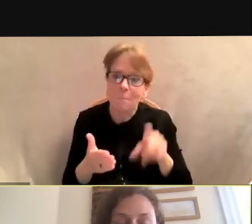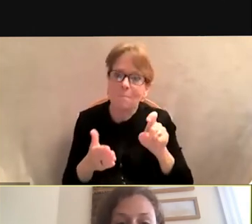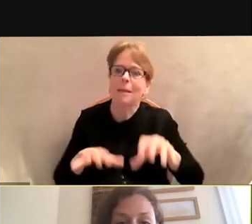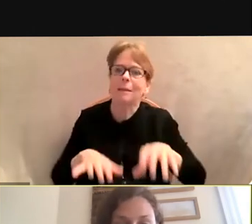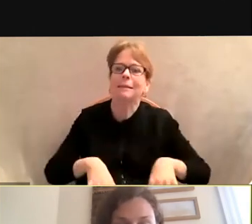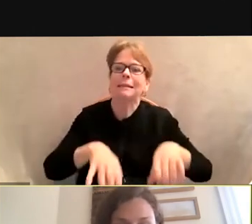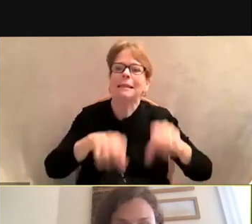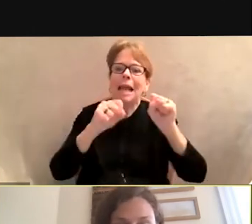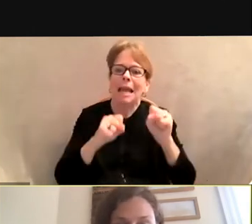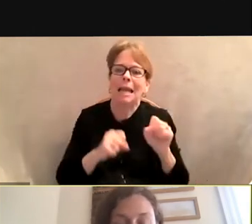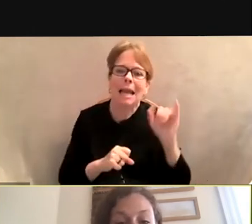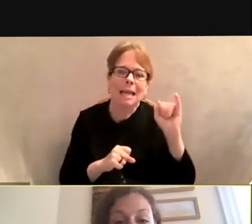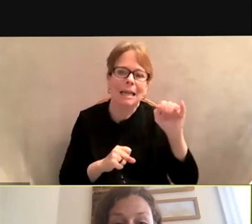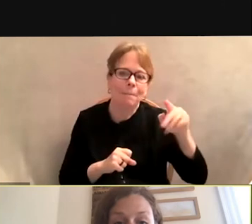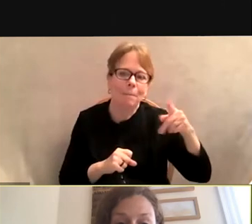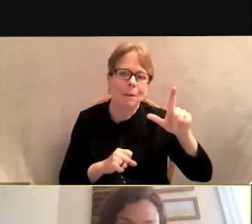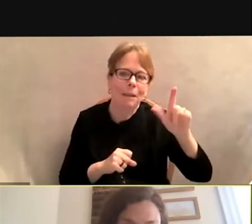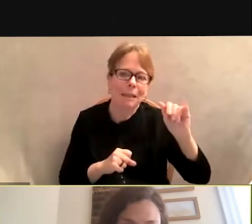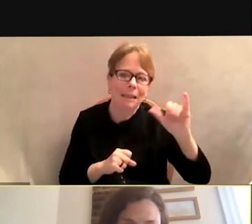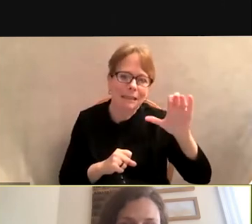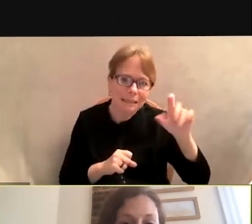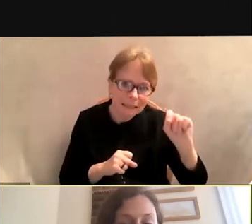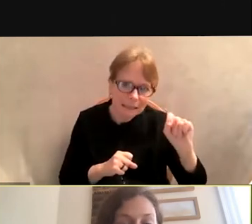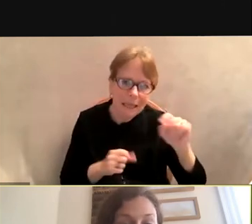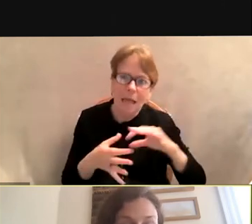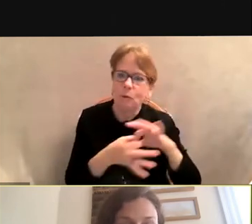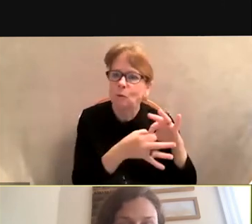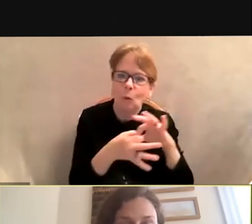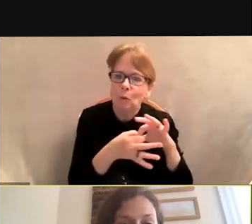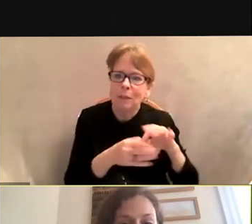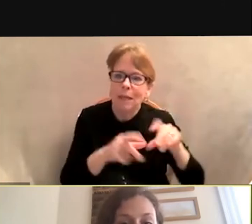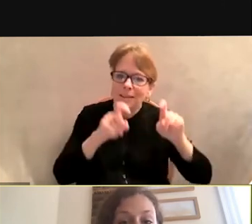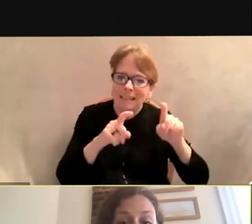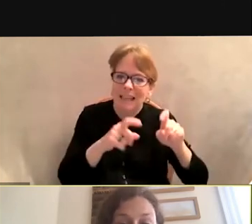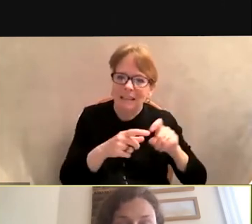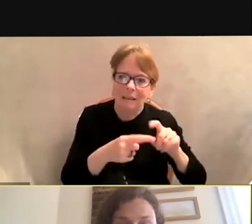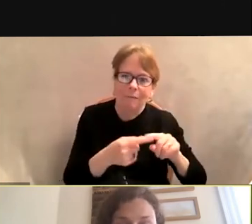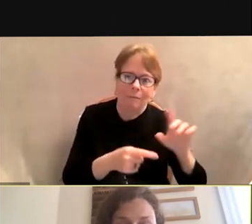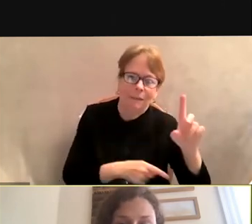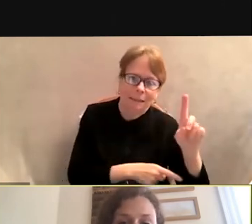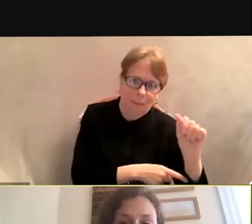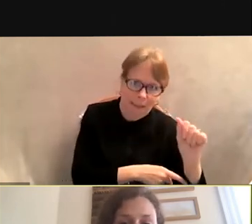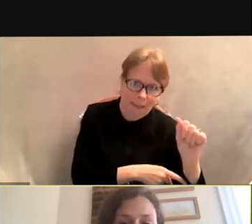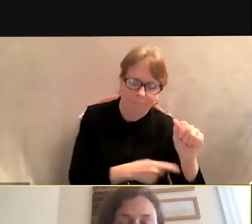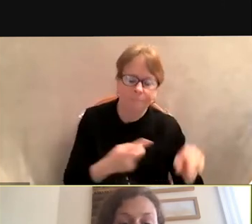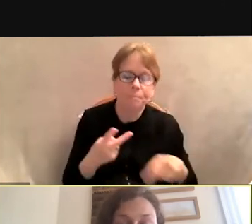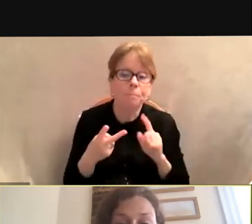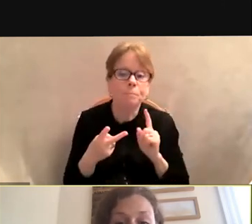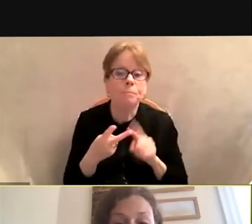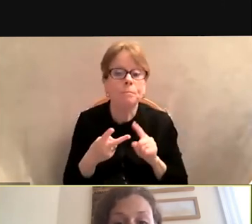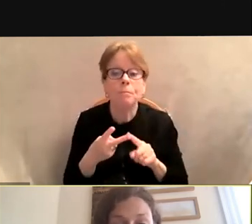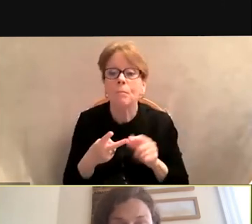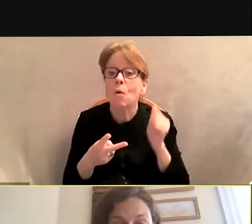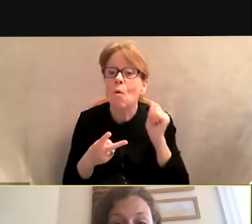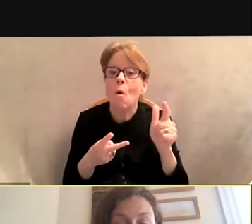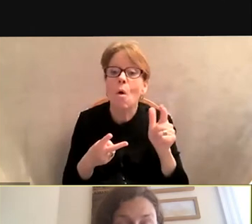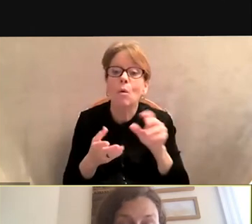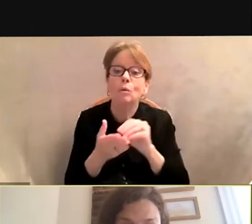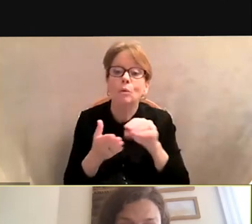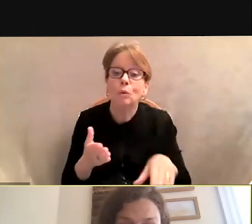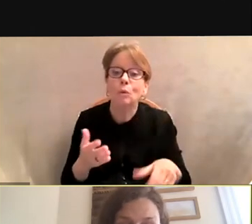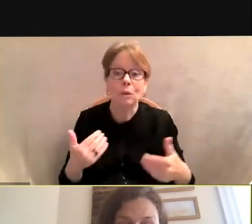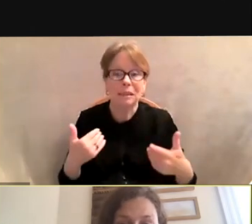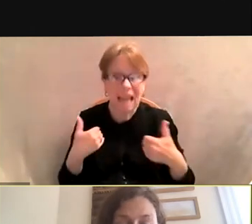implicit associations test for disability. Second, all students receive direct teaching